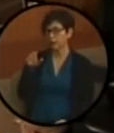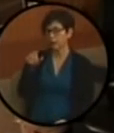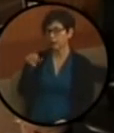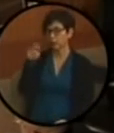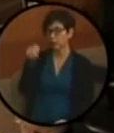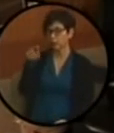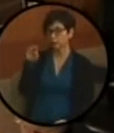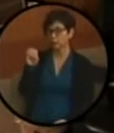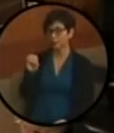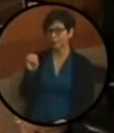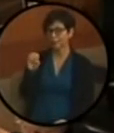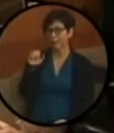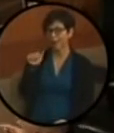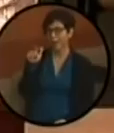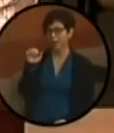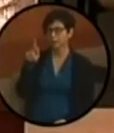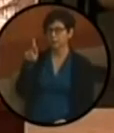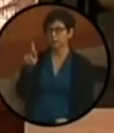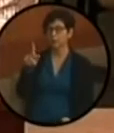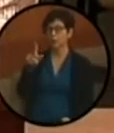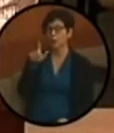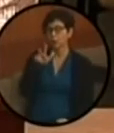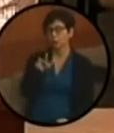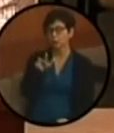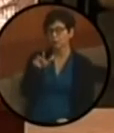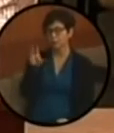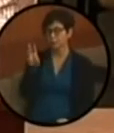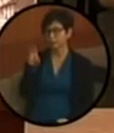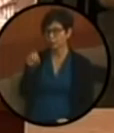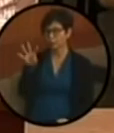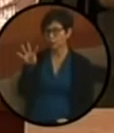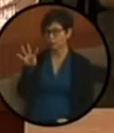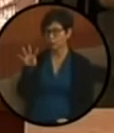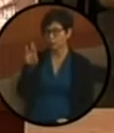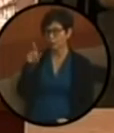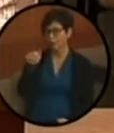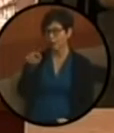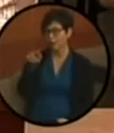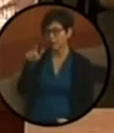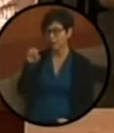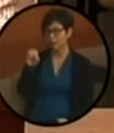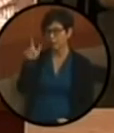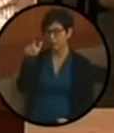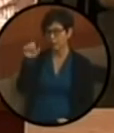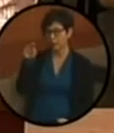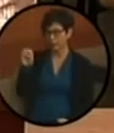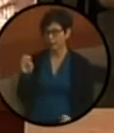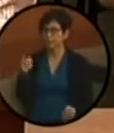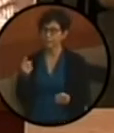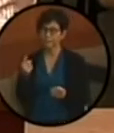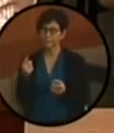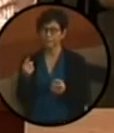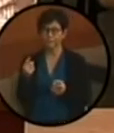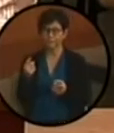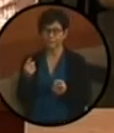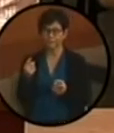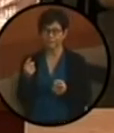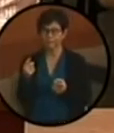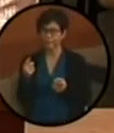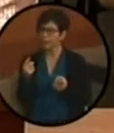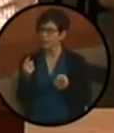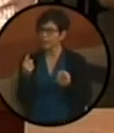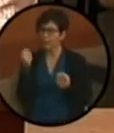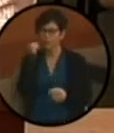Eugene Elkin, 3406 Range Line. In this very area of thinking, because I come across so many individuals on a